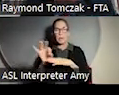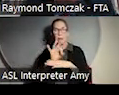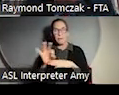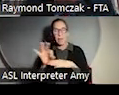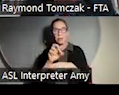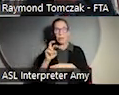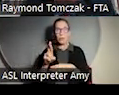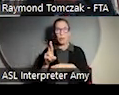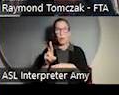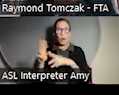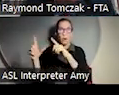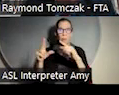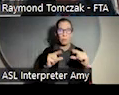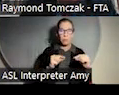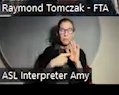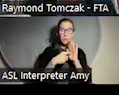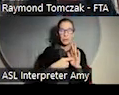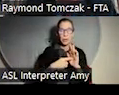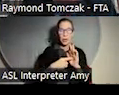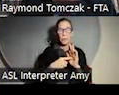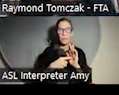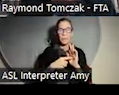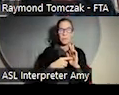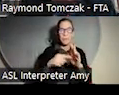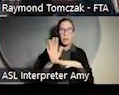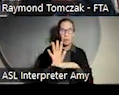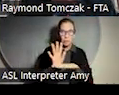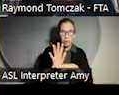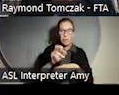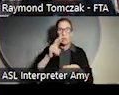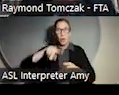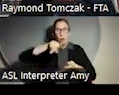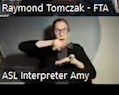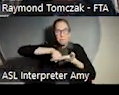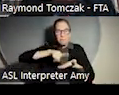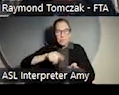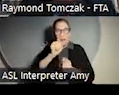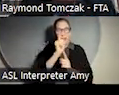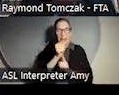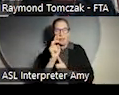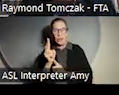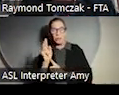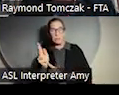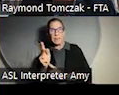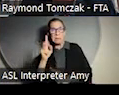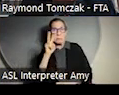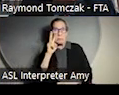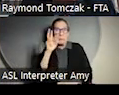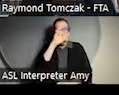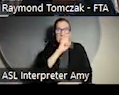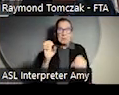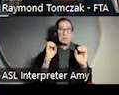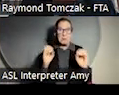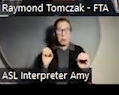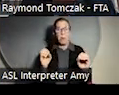off camera and we're going to check in every few minutes just to make sure that we haven't missed a new person who wants to